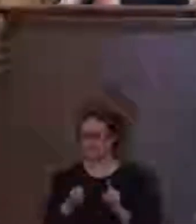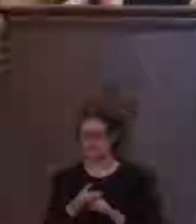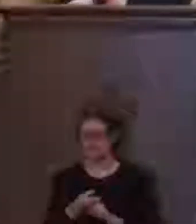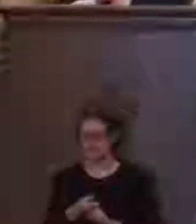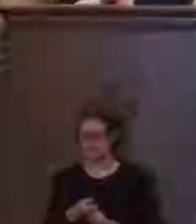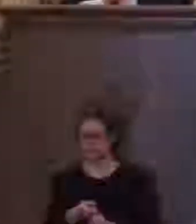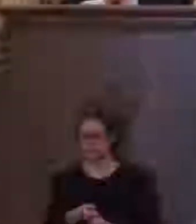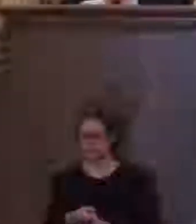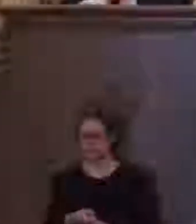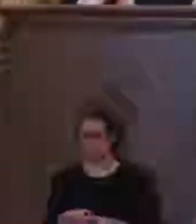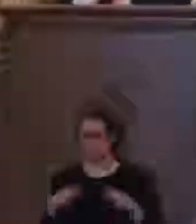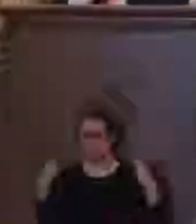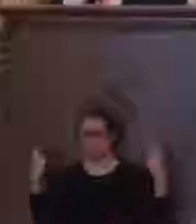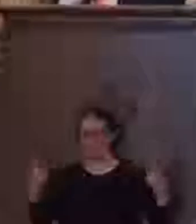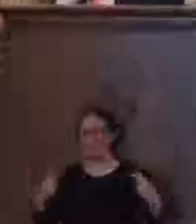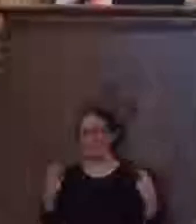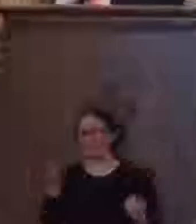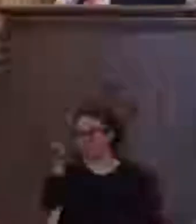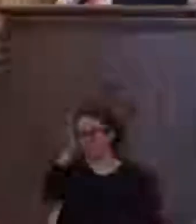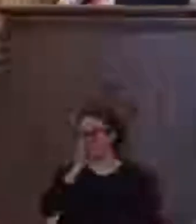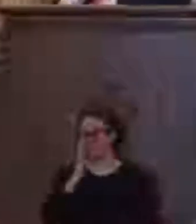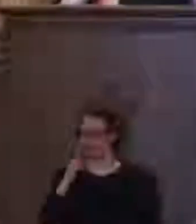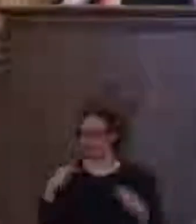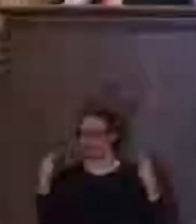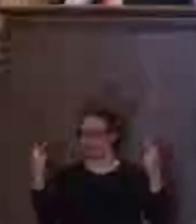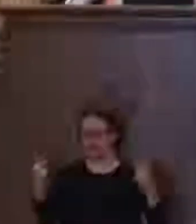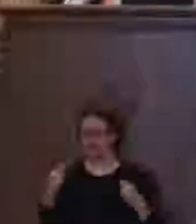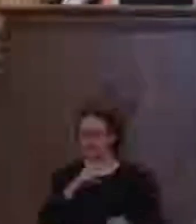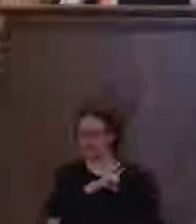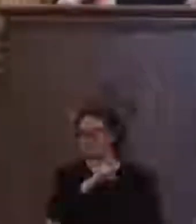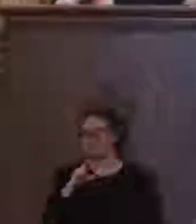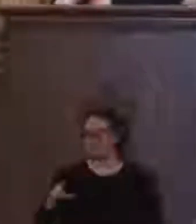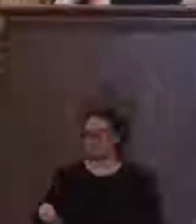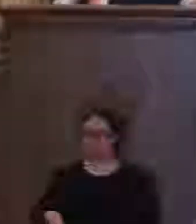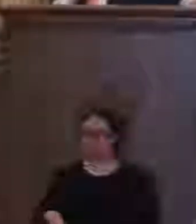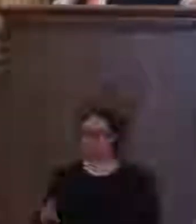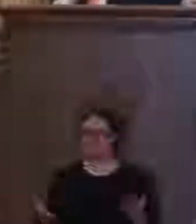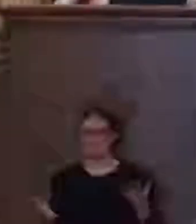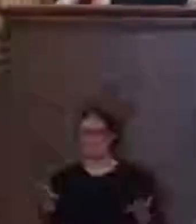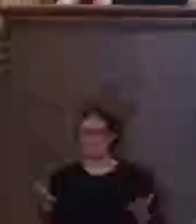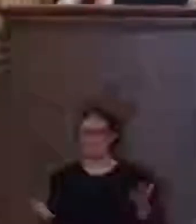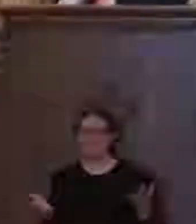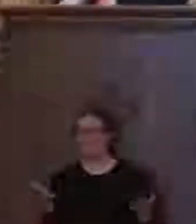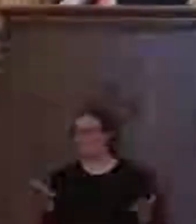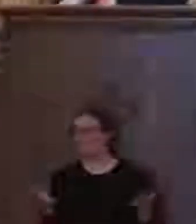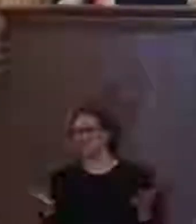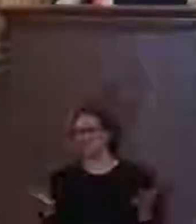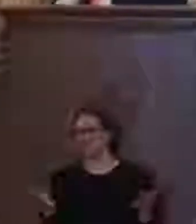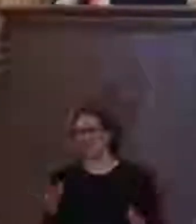had won to God. And we had won him to the Lord, I'd say probably about